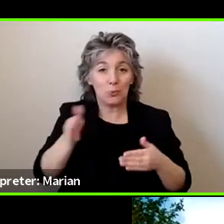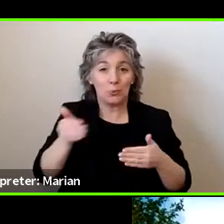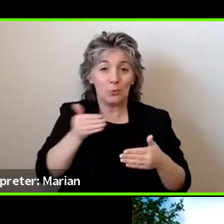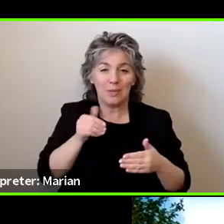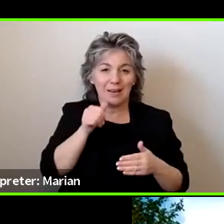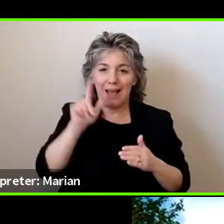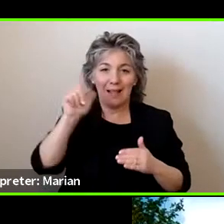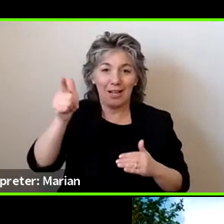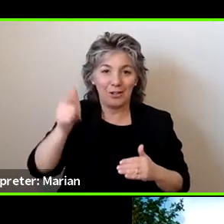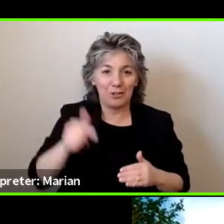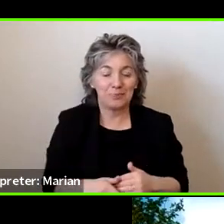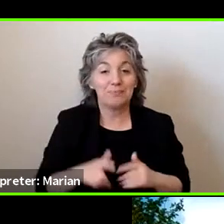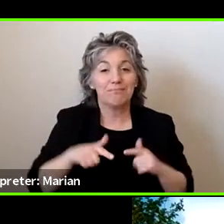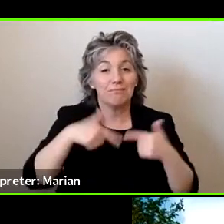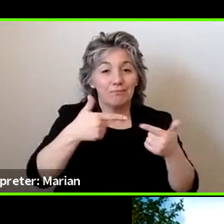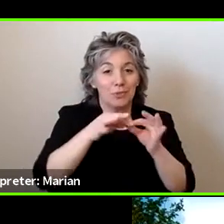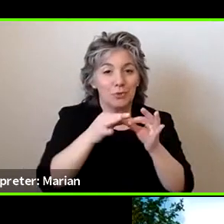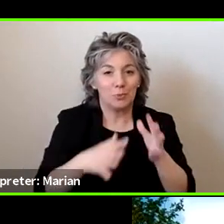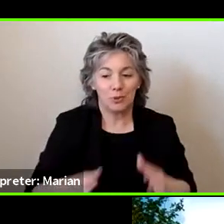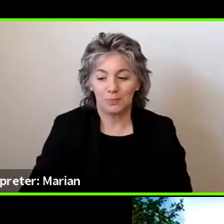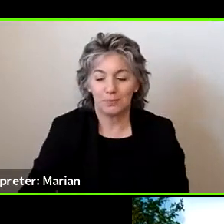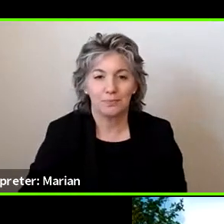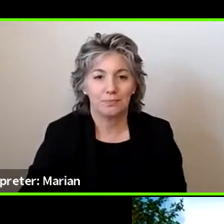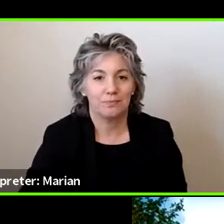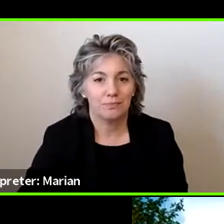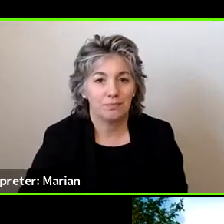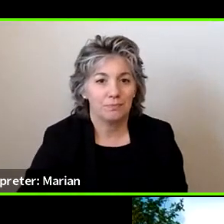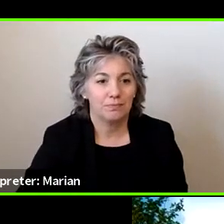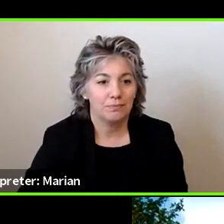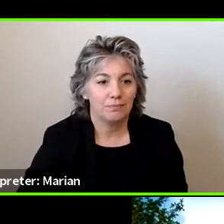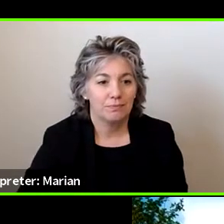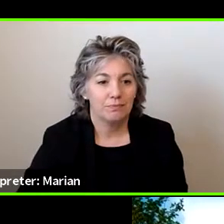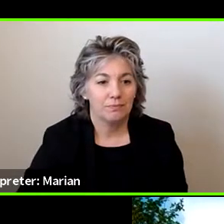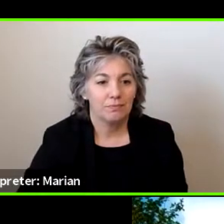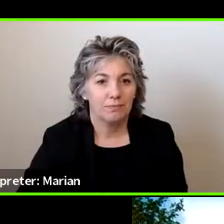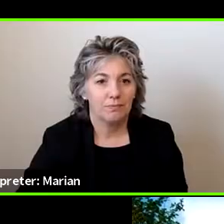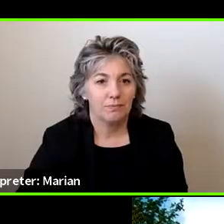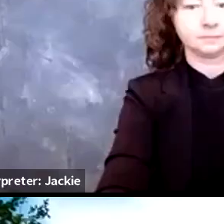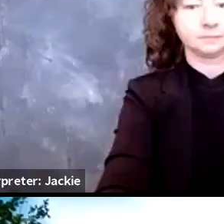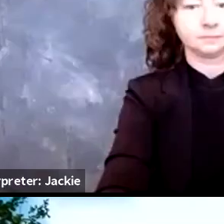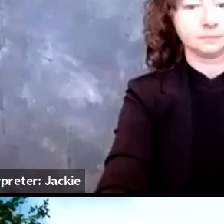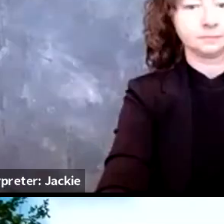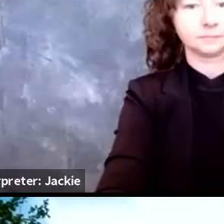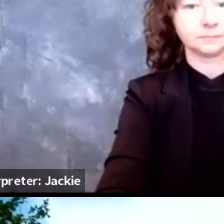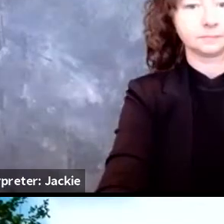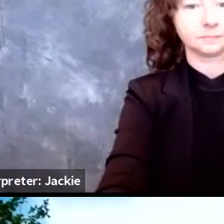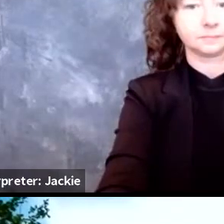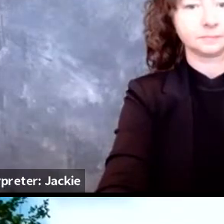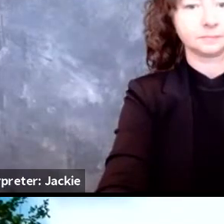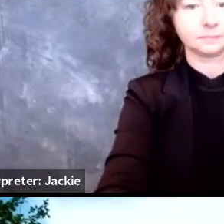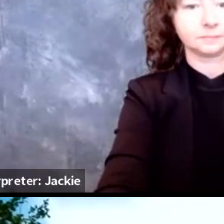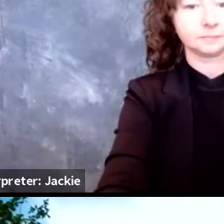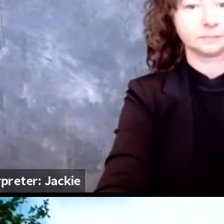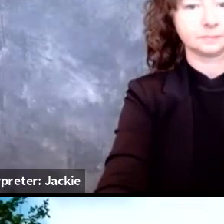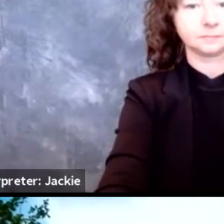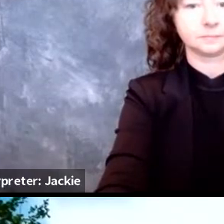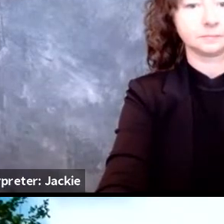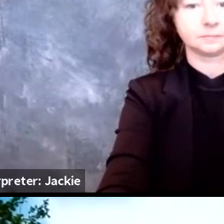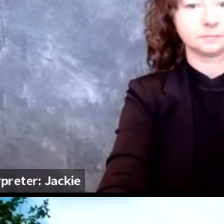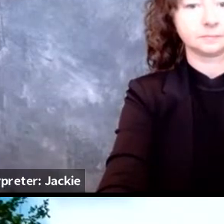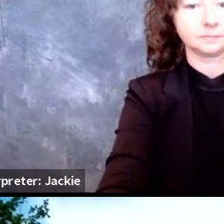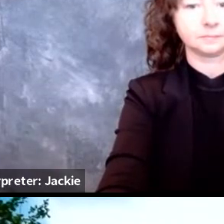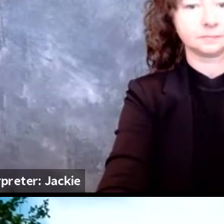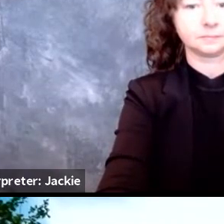All right, it looks like our next commenter is Eric Dibner, followed by Elsa Caballero. Eric Dibner, are you able to unmute?